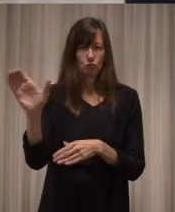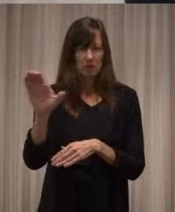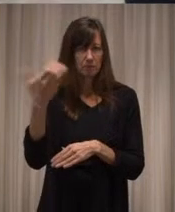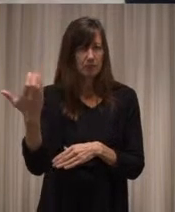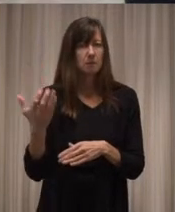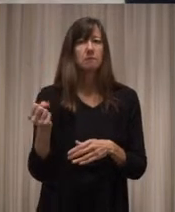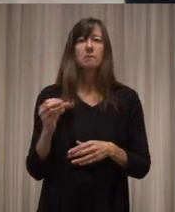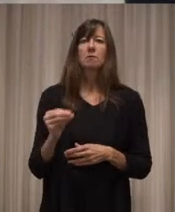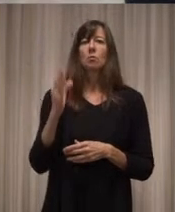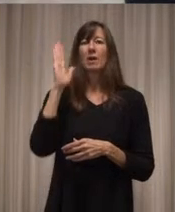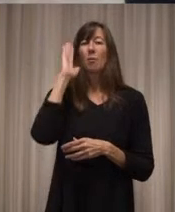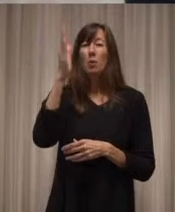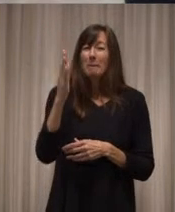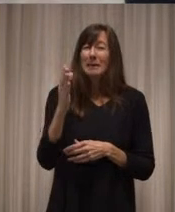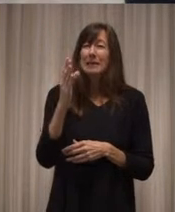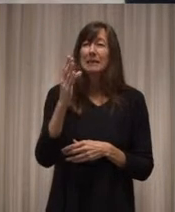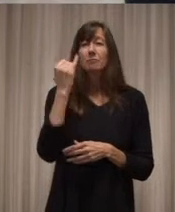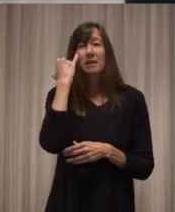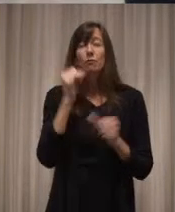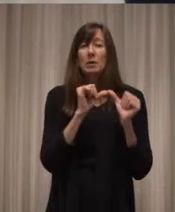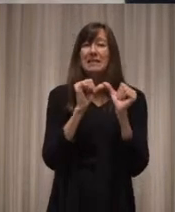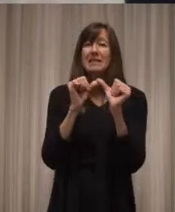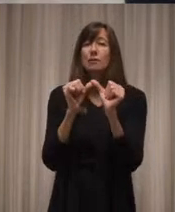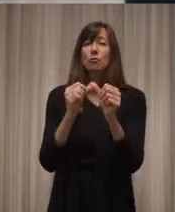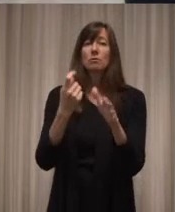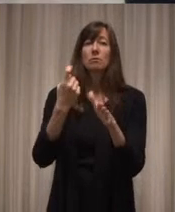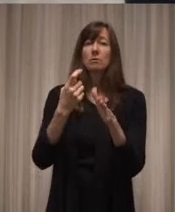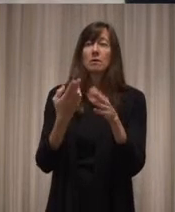if we continue at the rate that we're at now.